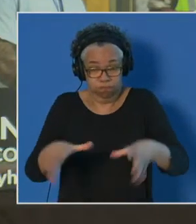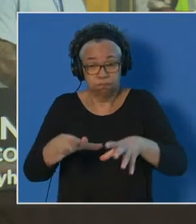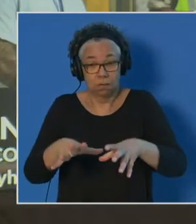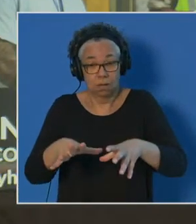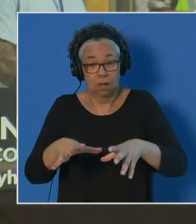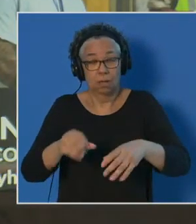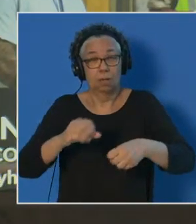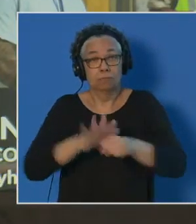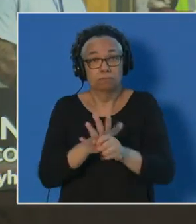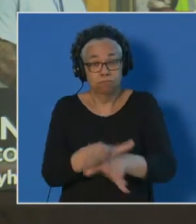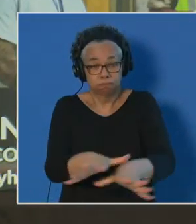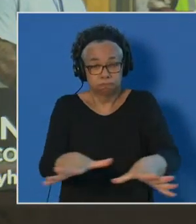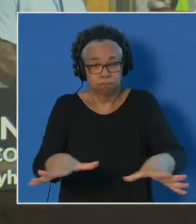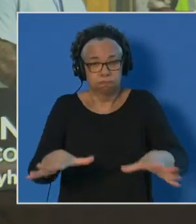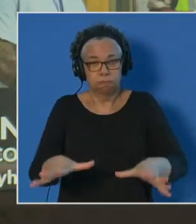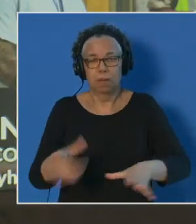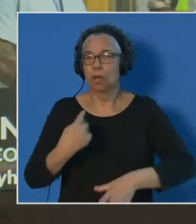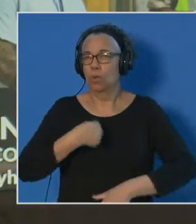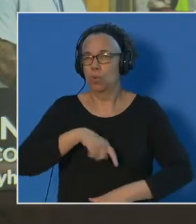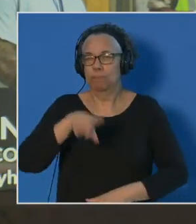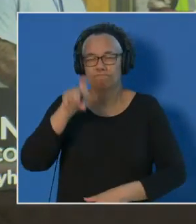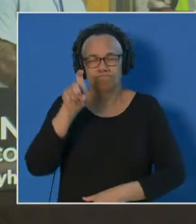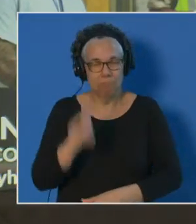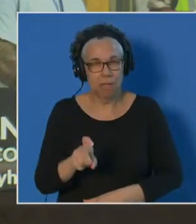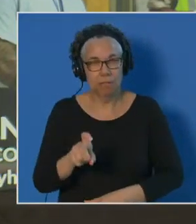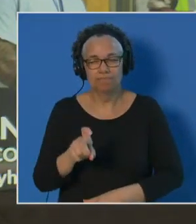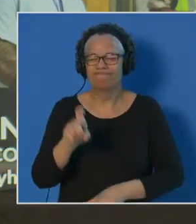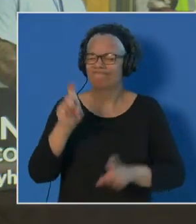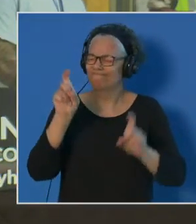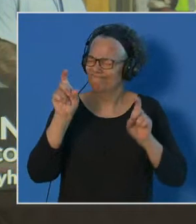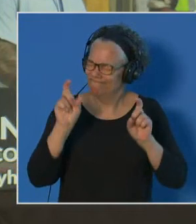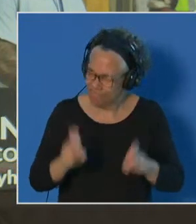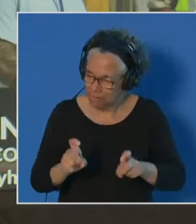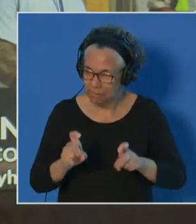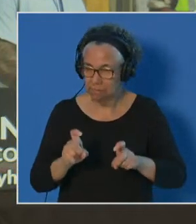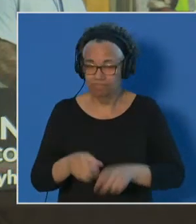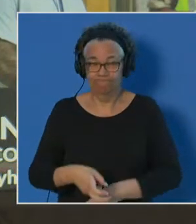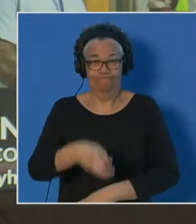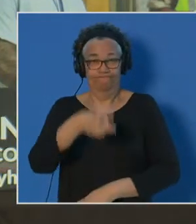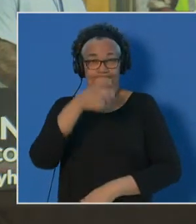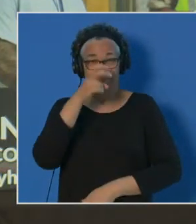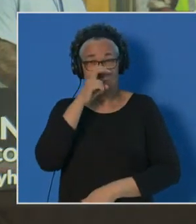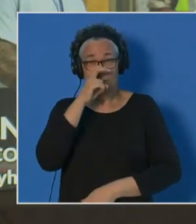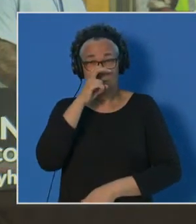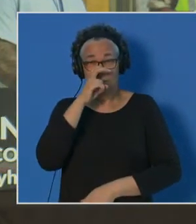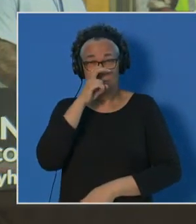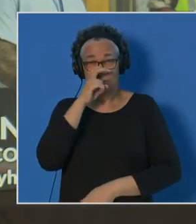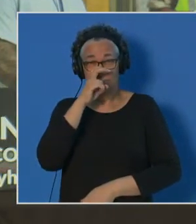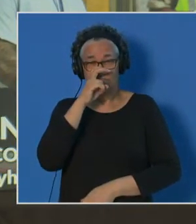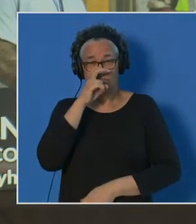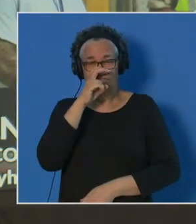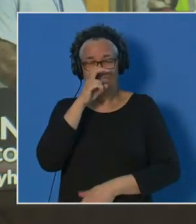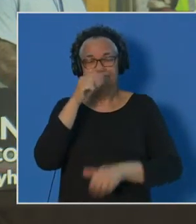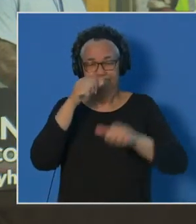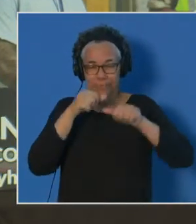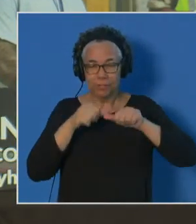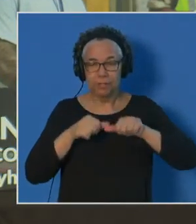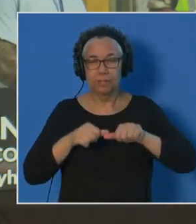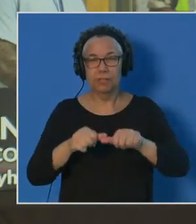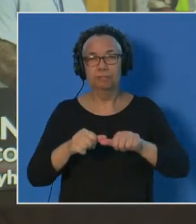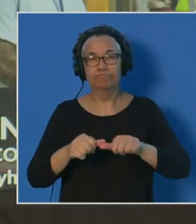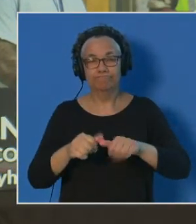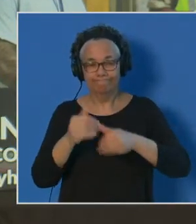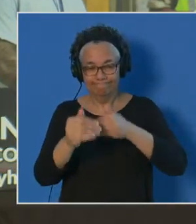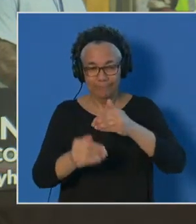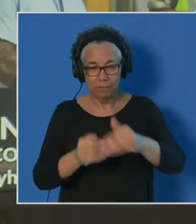around the world still, and we must remain vigilant to ensure that we can continue the progress of which